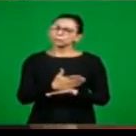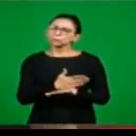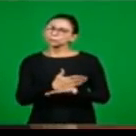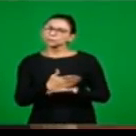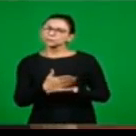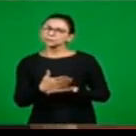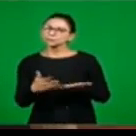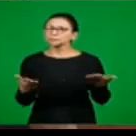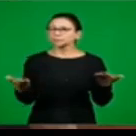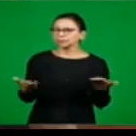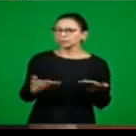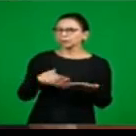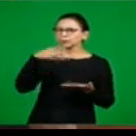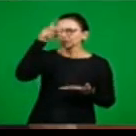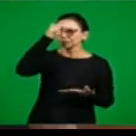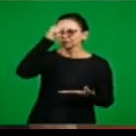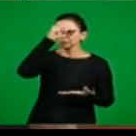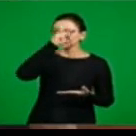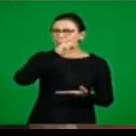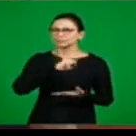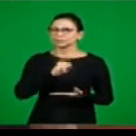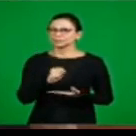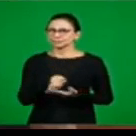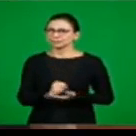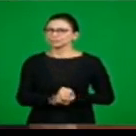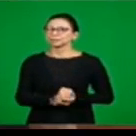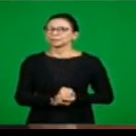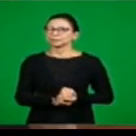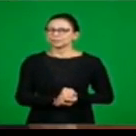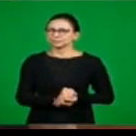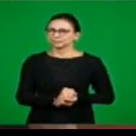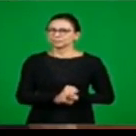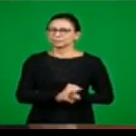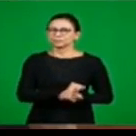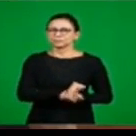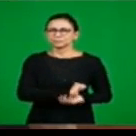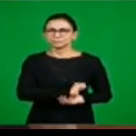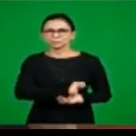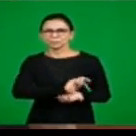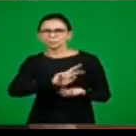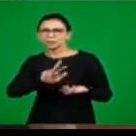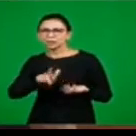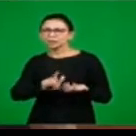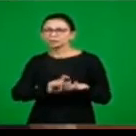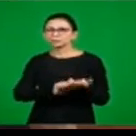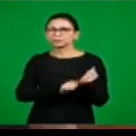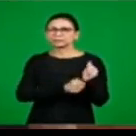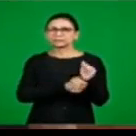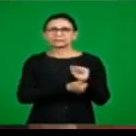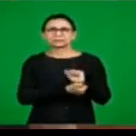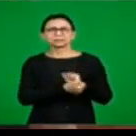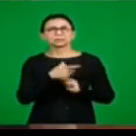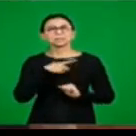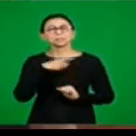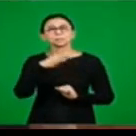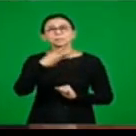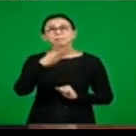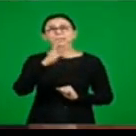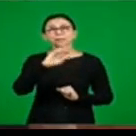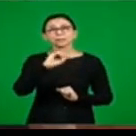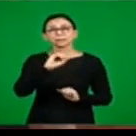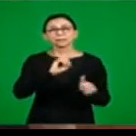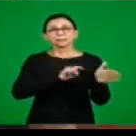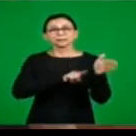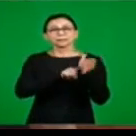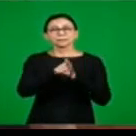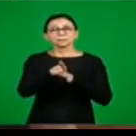In fact, there are a few that are beginning now, and we understand there are a lot of stuff. There are many secrets. I have even